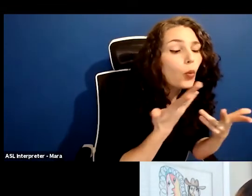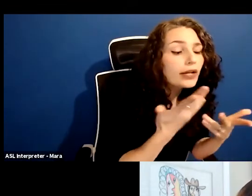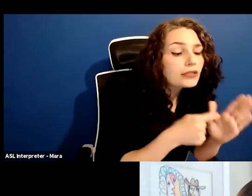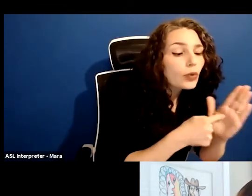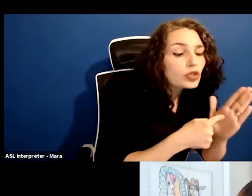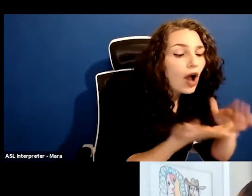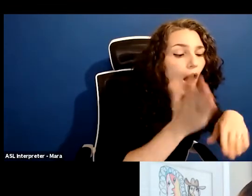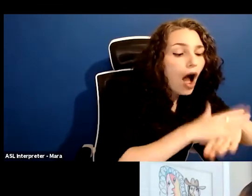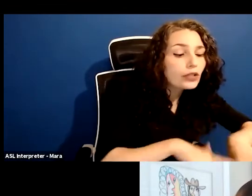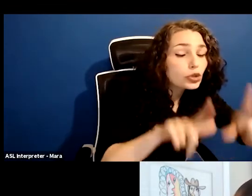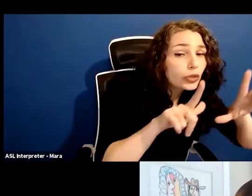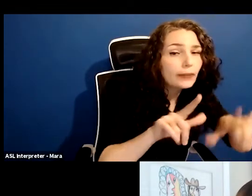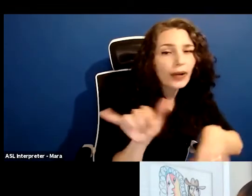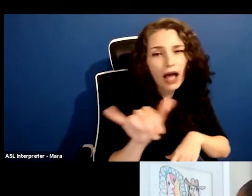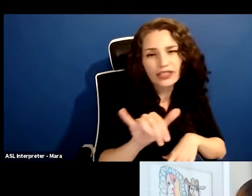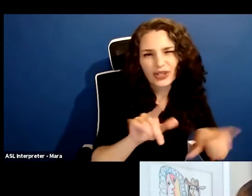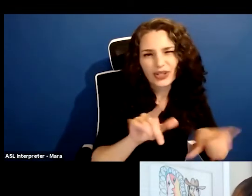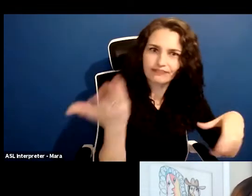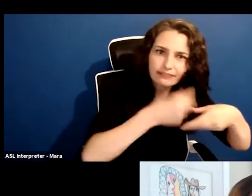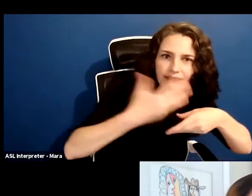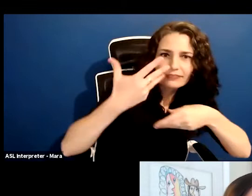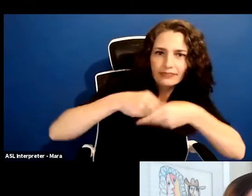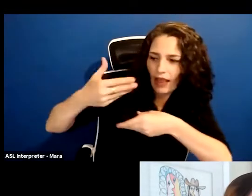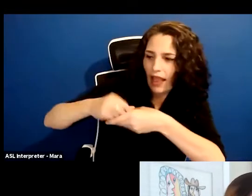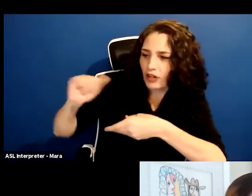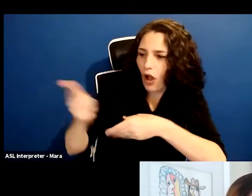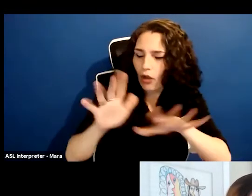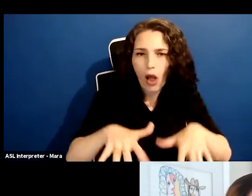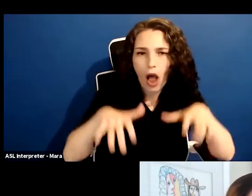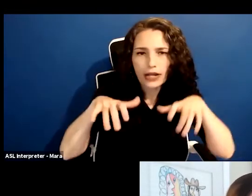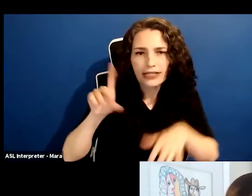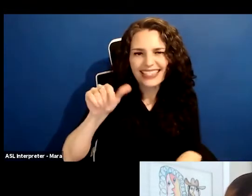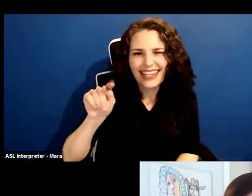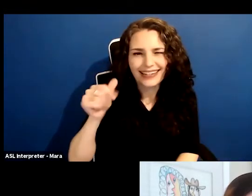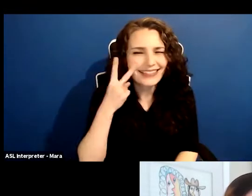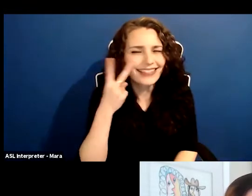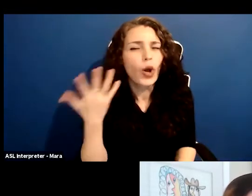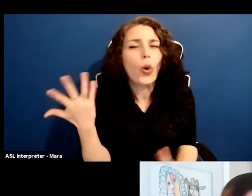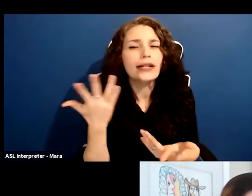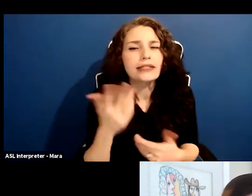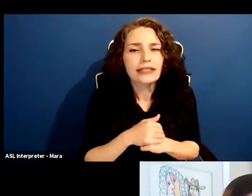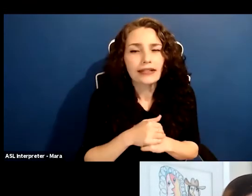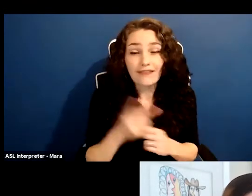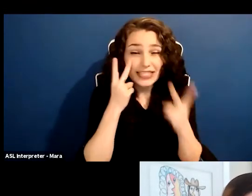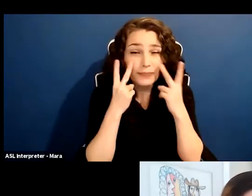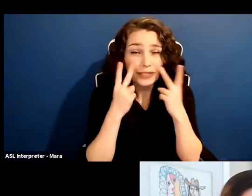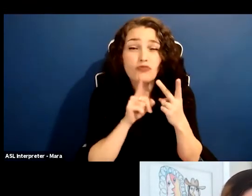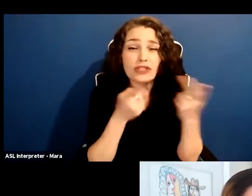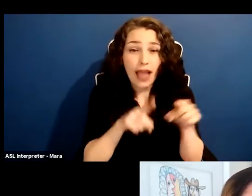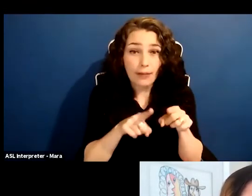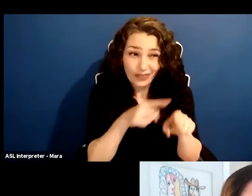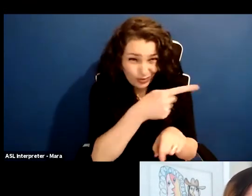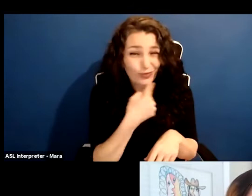screen, but couple that with audience data so we can really understand what visibility looks like. So as you shared,